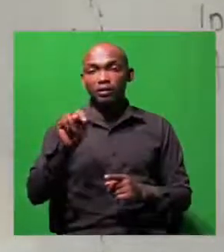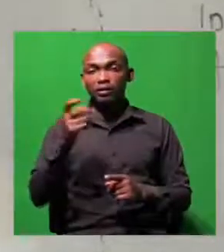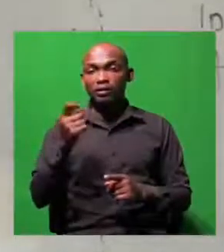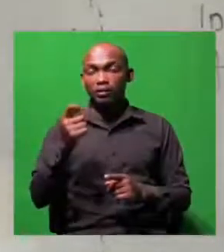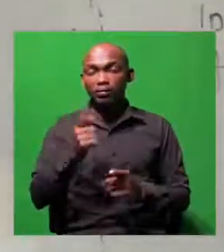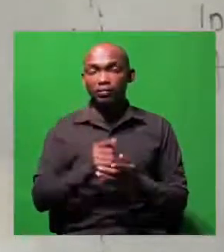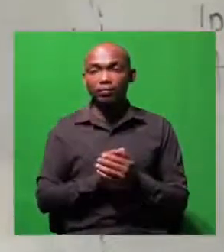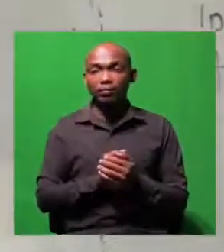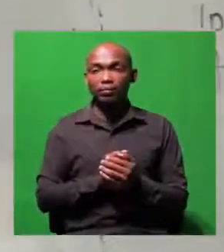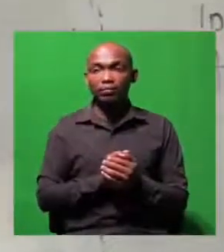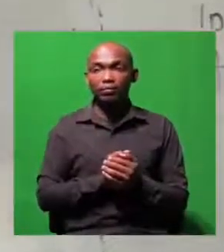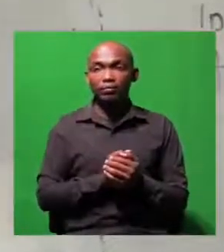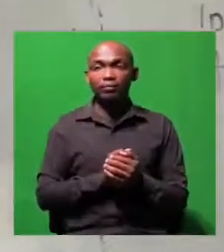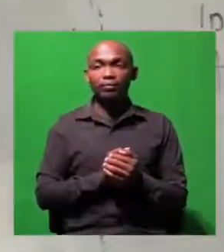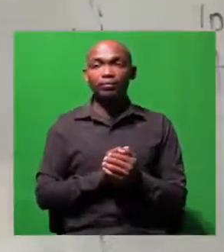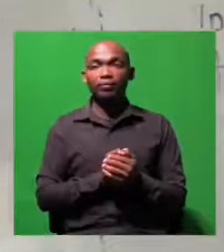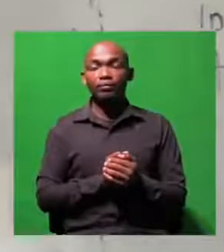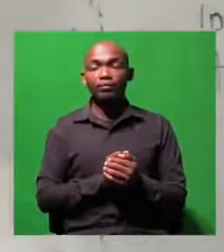statements